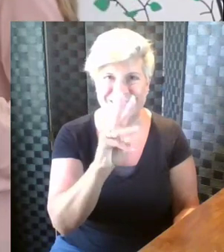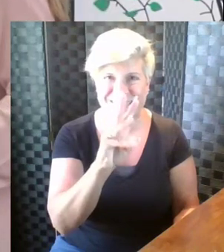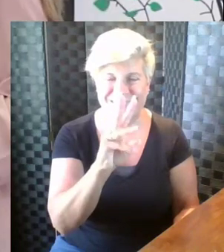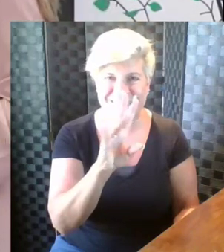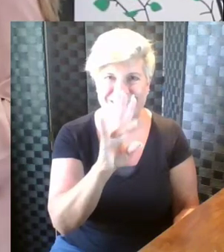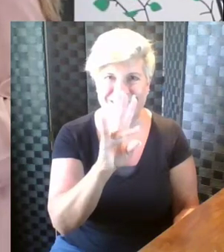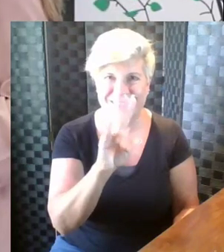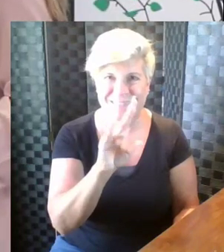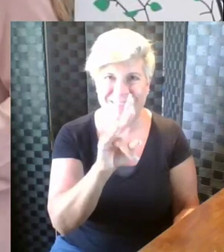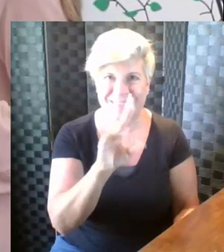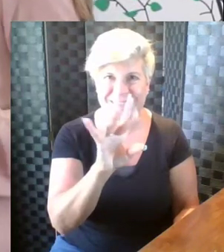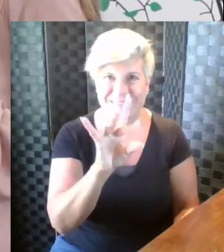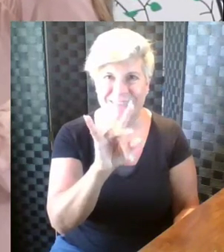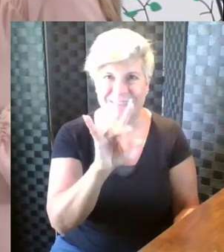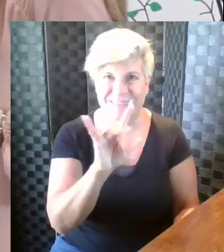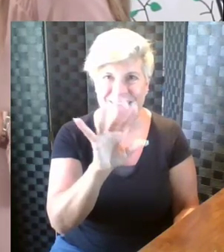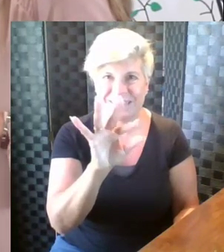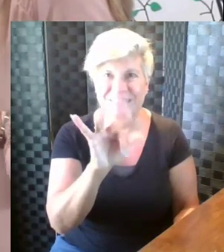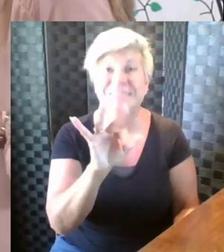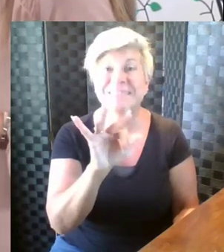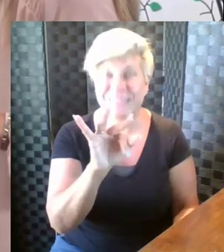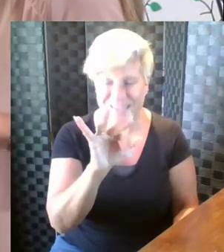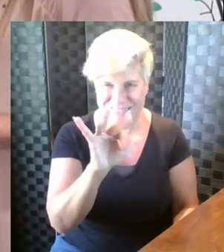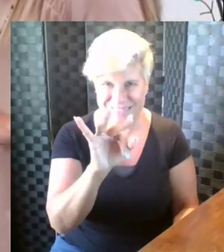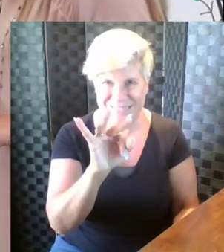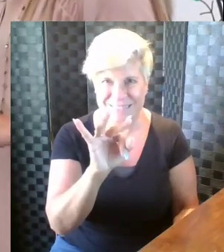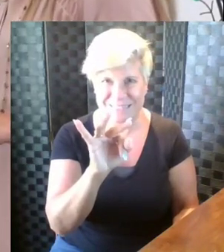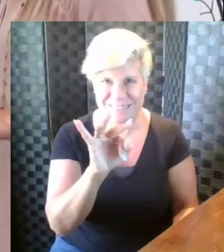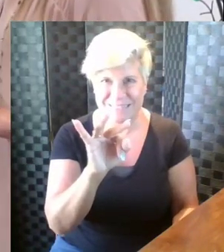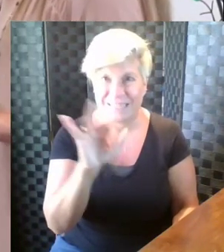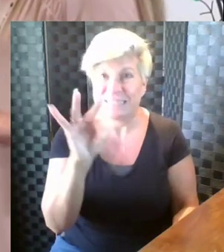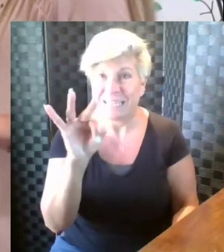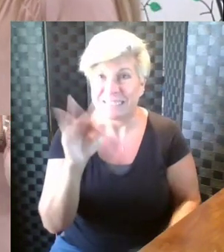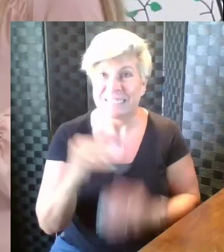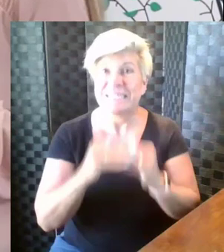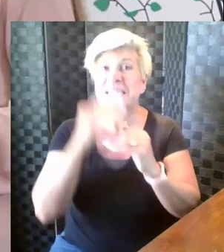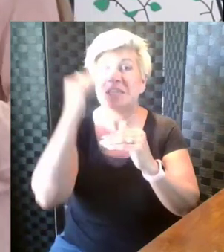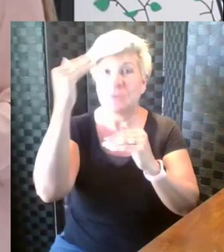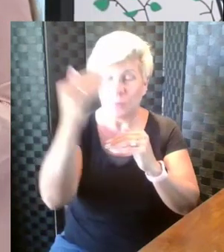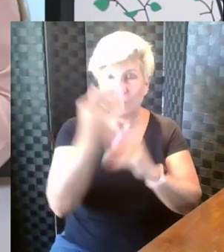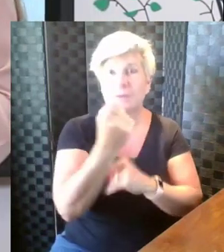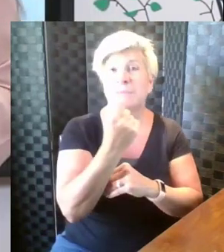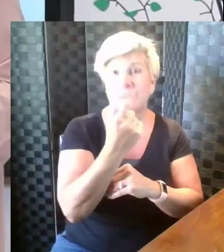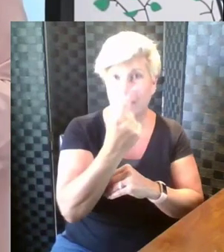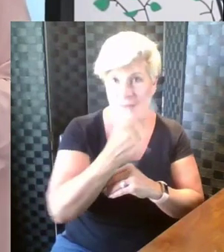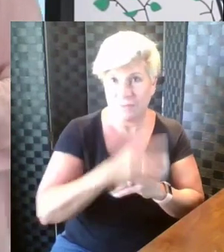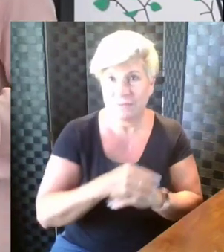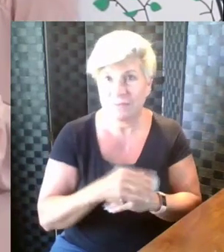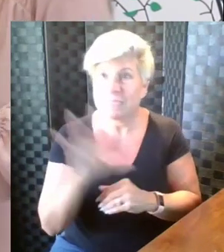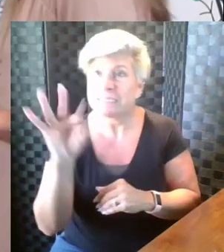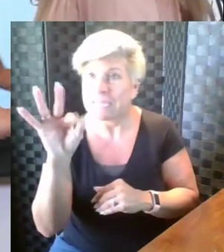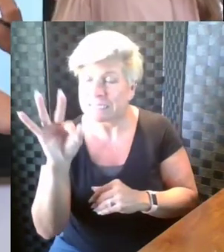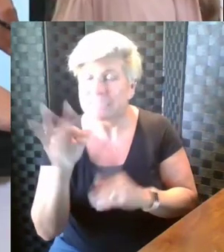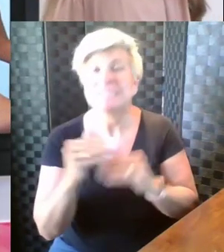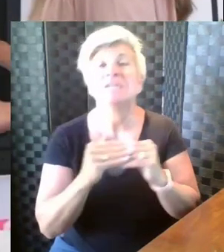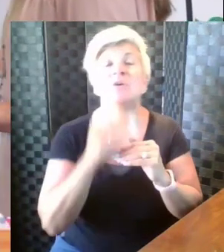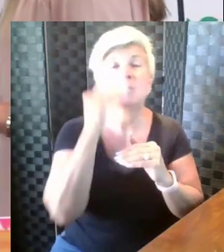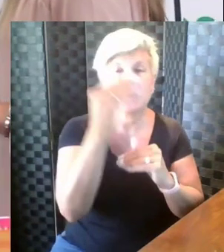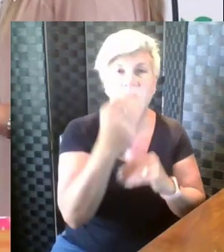15, 16, 17, 18, 19. And 19 is greater than 11.